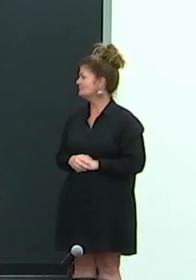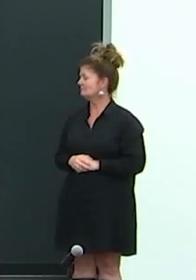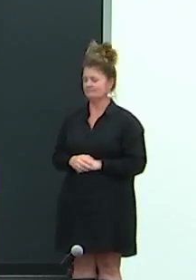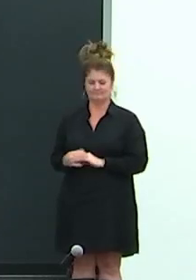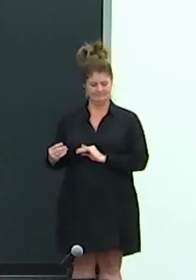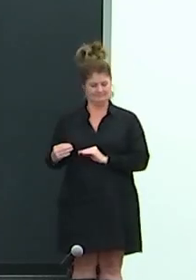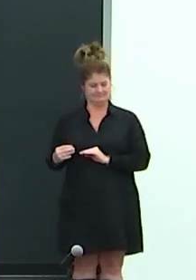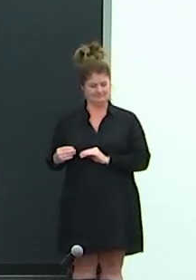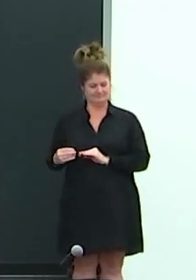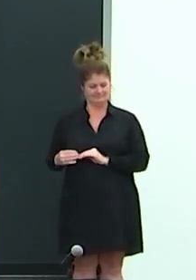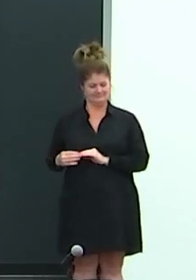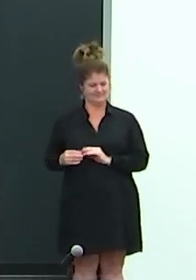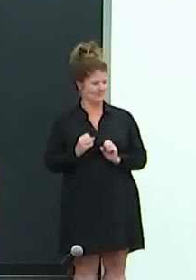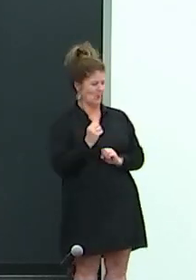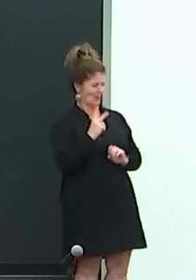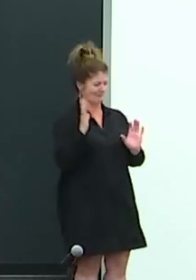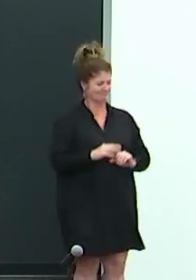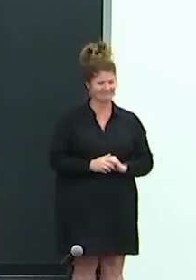Okay.